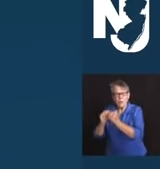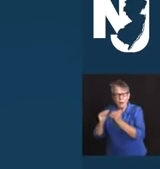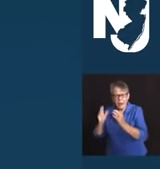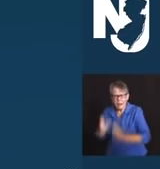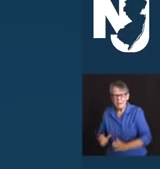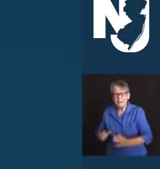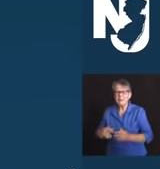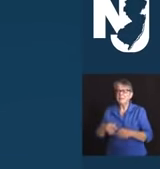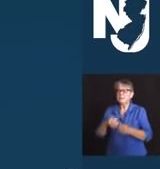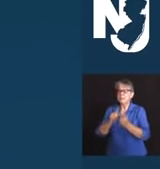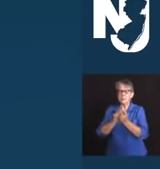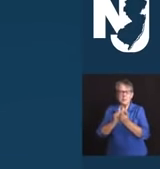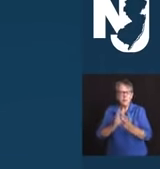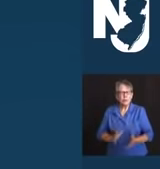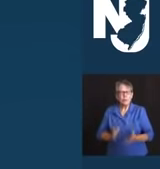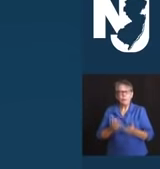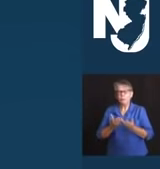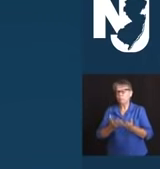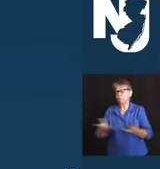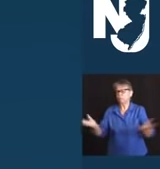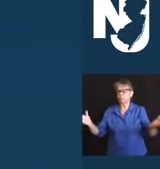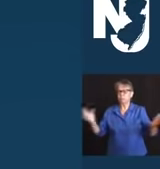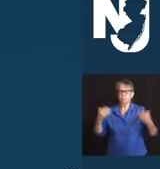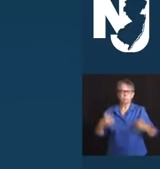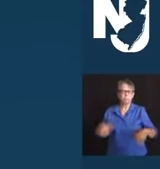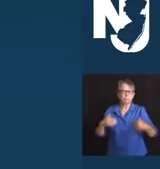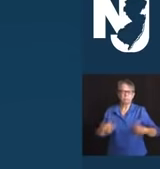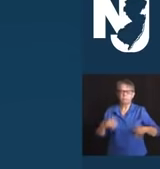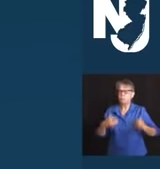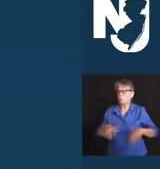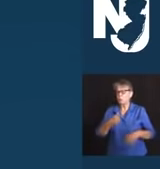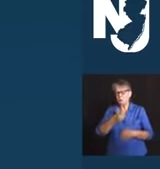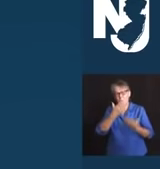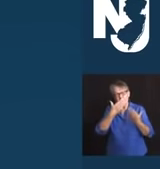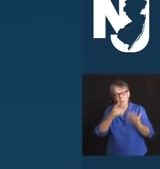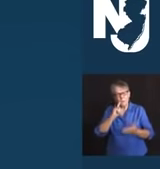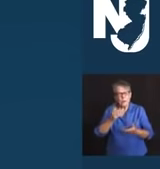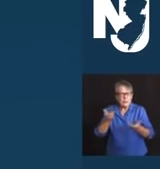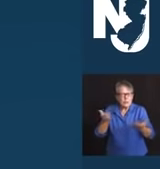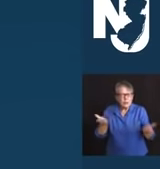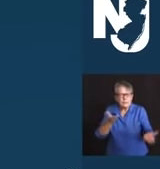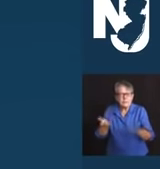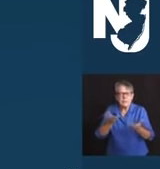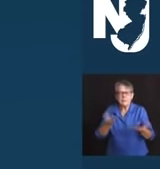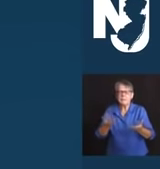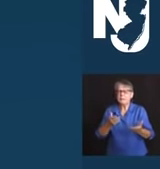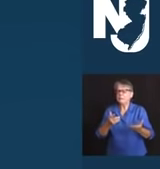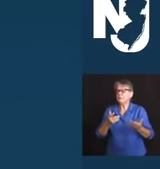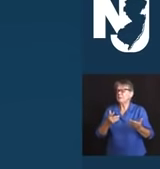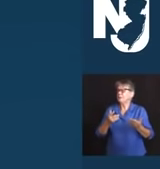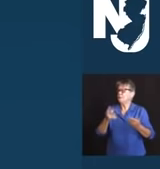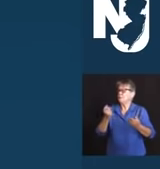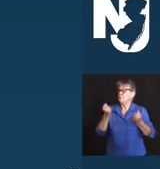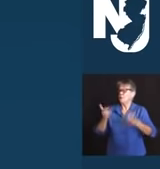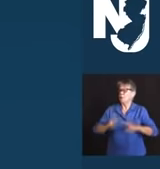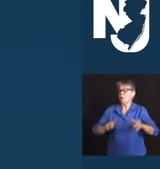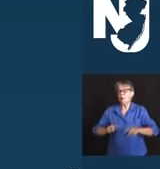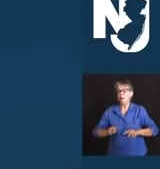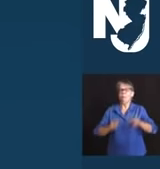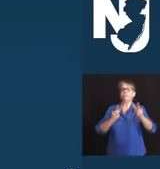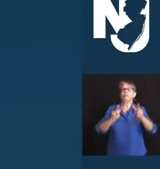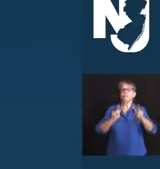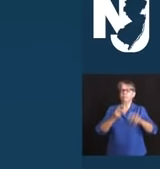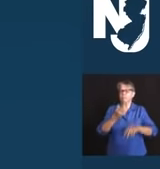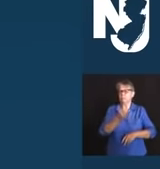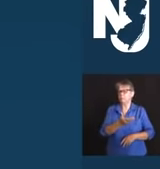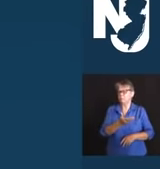We thank Irv for his service to his hometown and for being a tremendous role model for so many. God bless you, pal, and God bless and watch